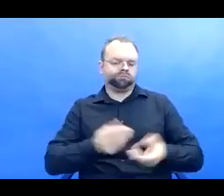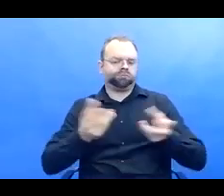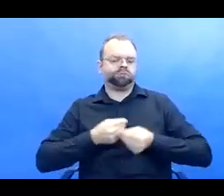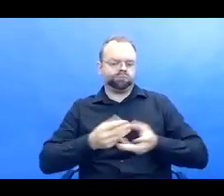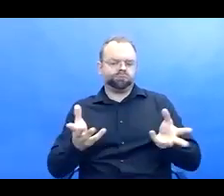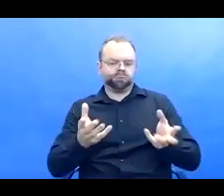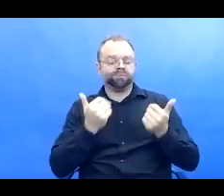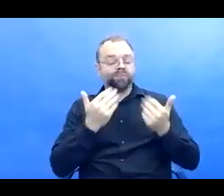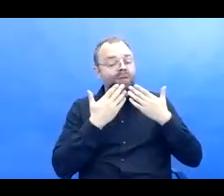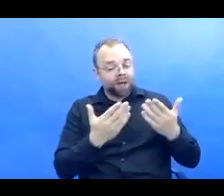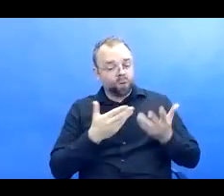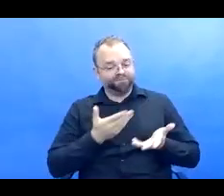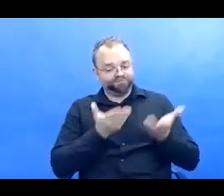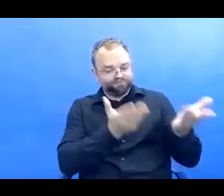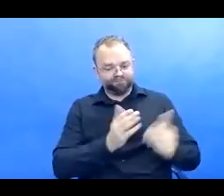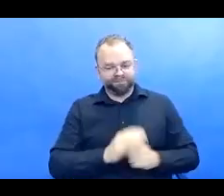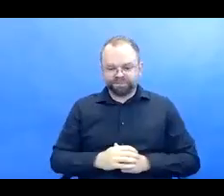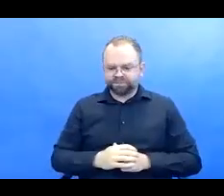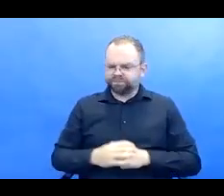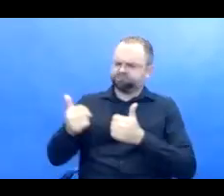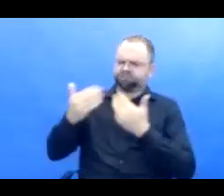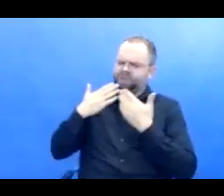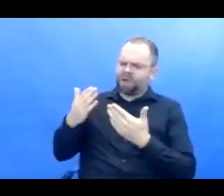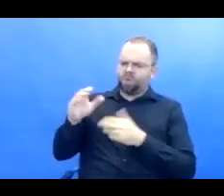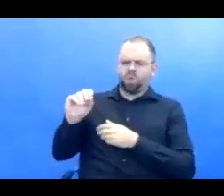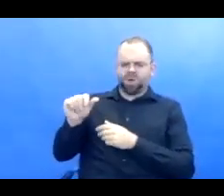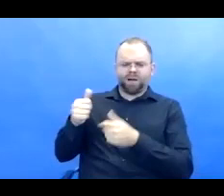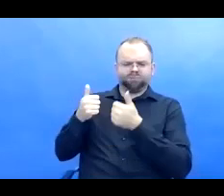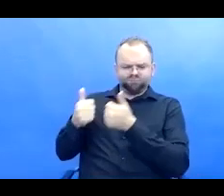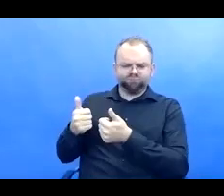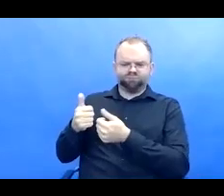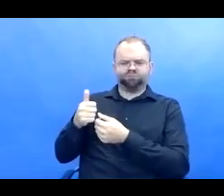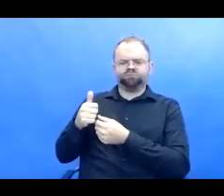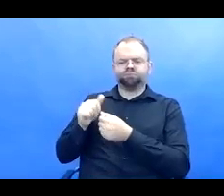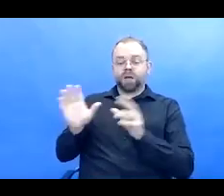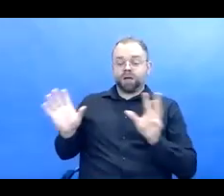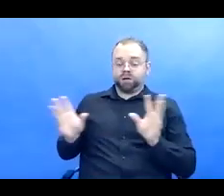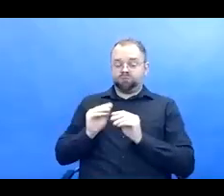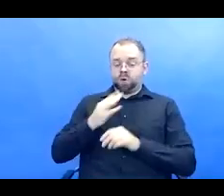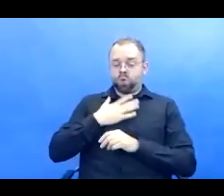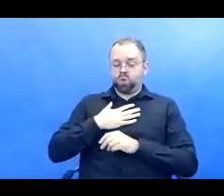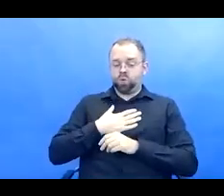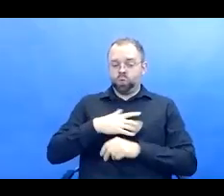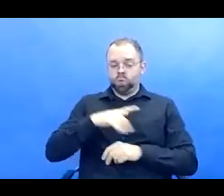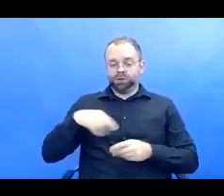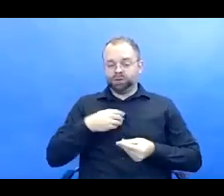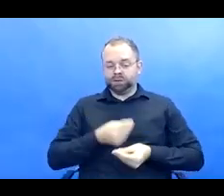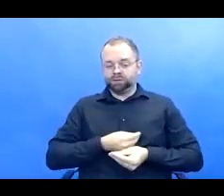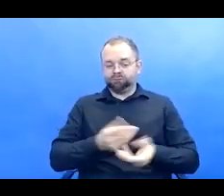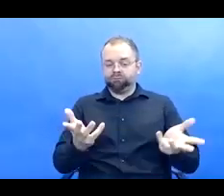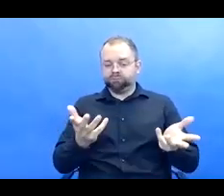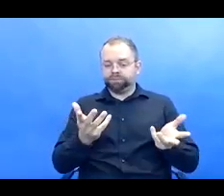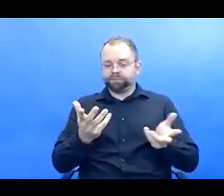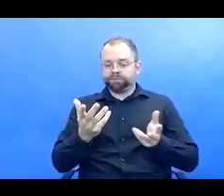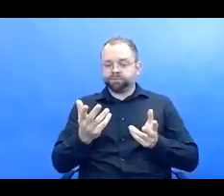of this program, which will basically start somehow with a lot of activities have